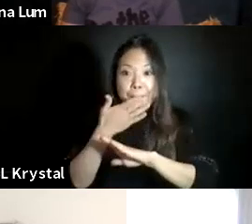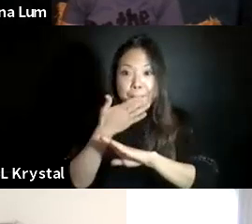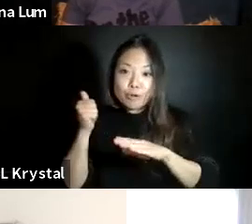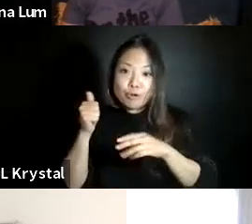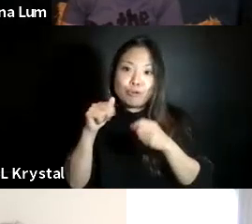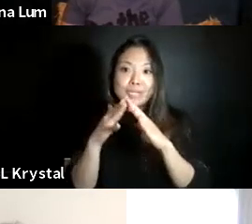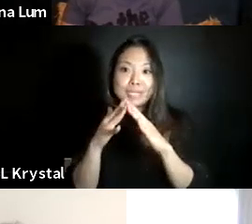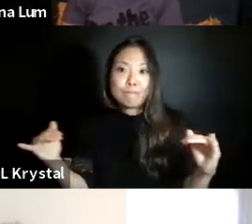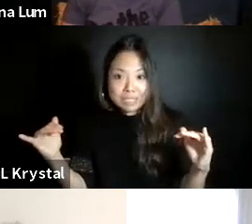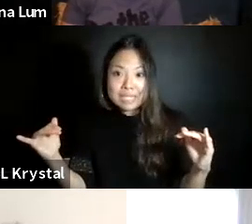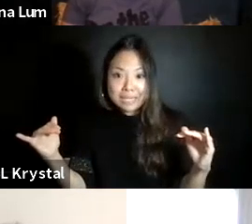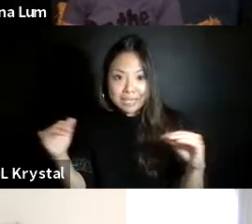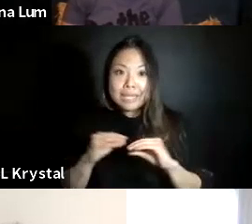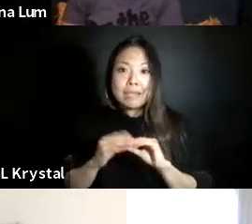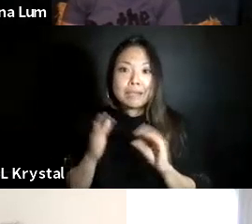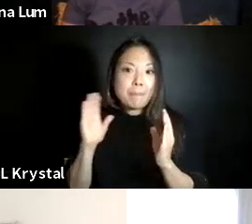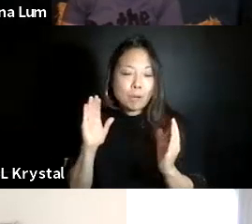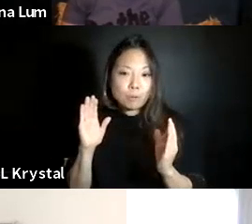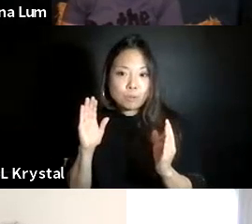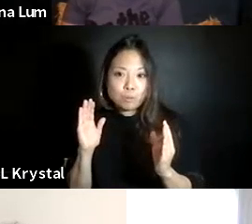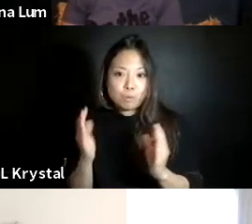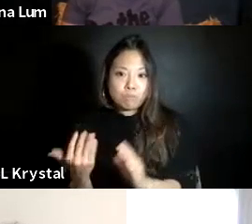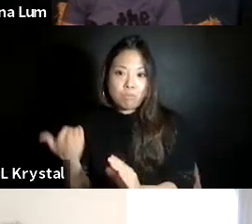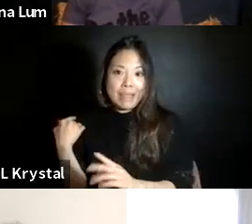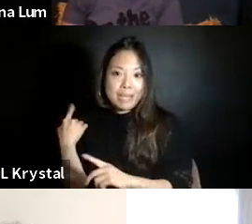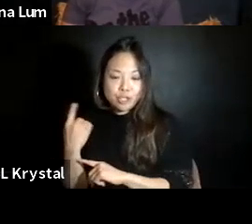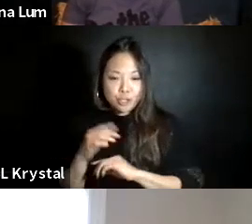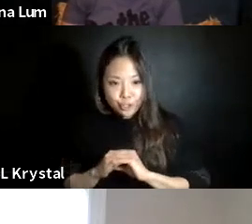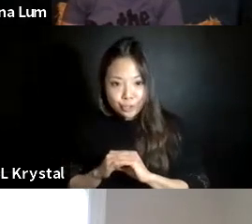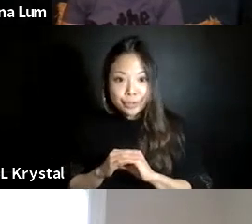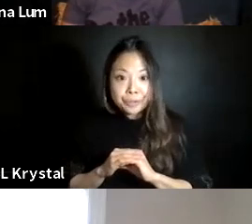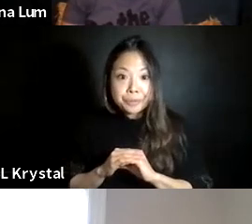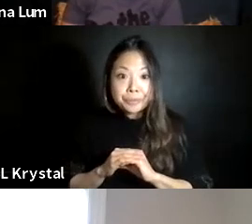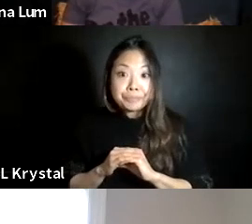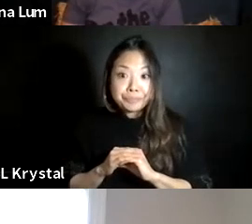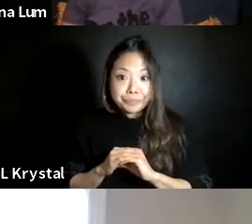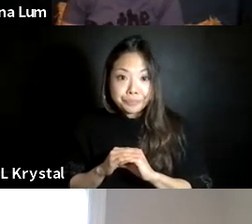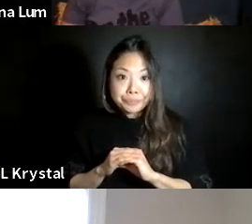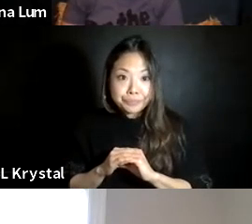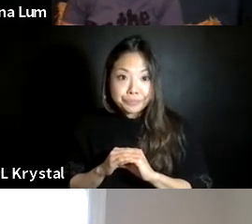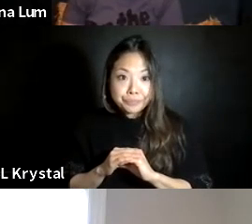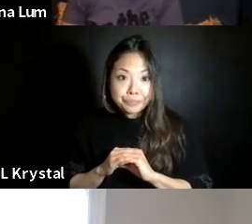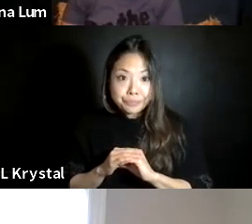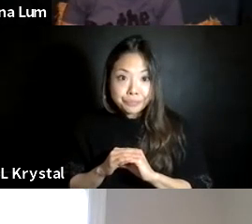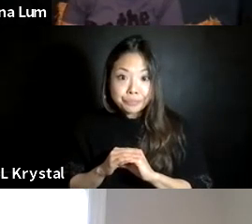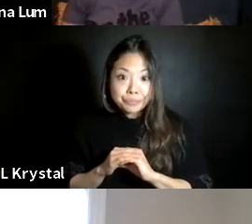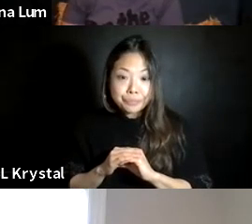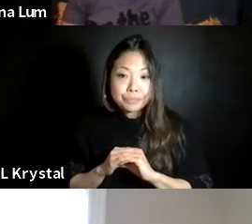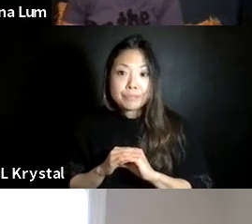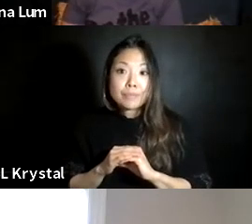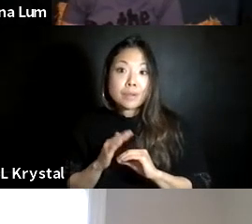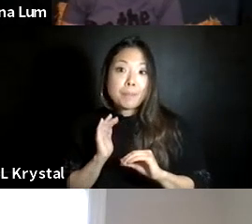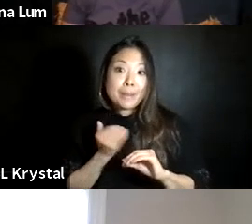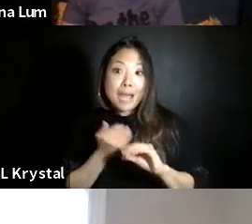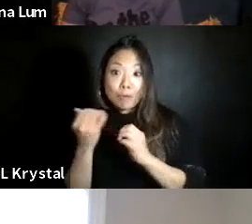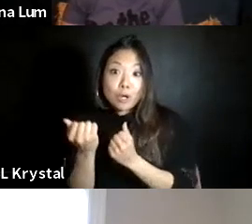compared to the previous year. But I think our recommendation could be informed by and improve upon last